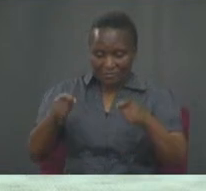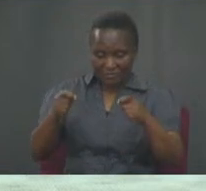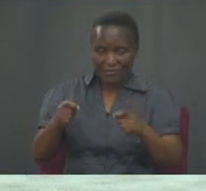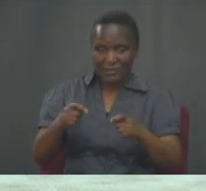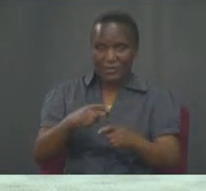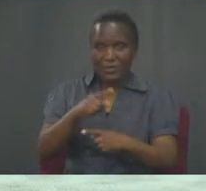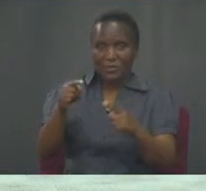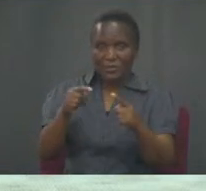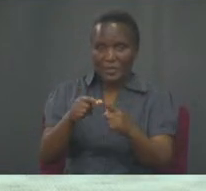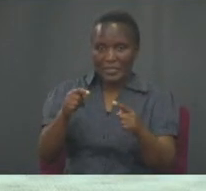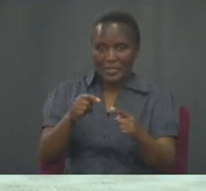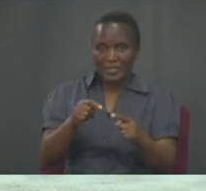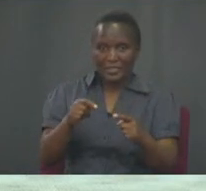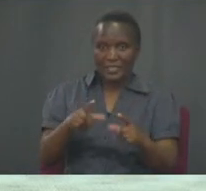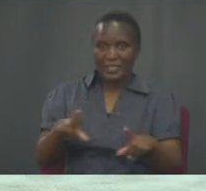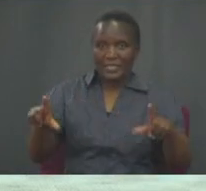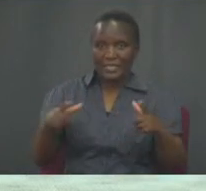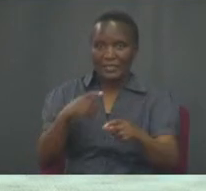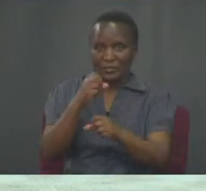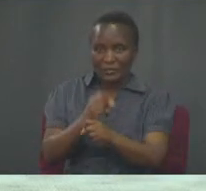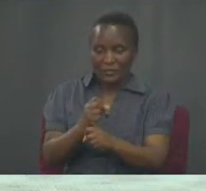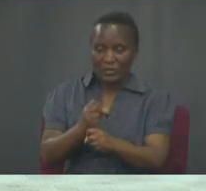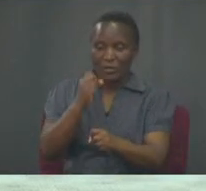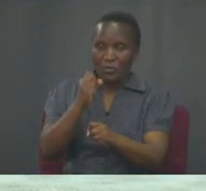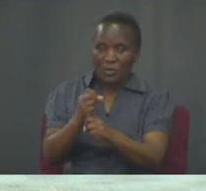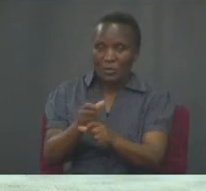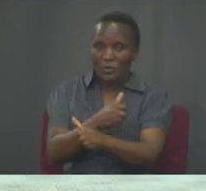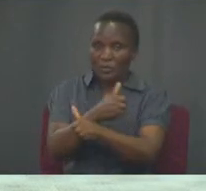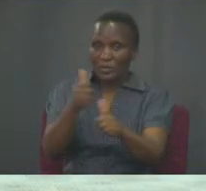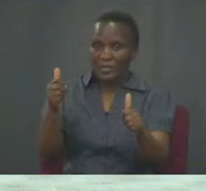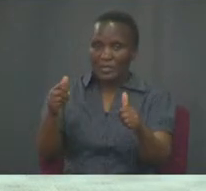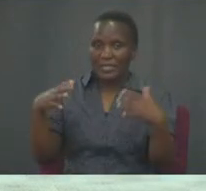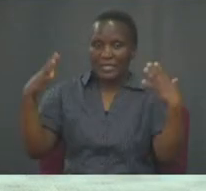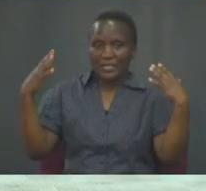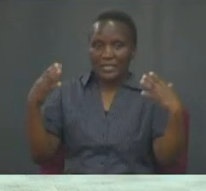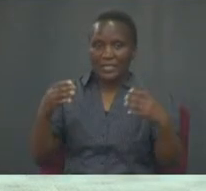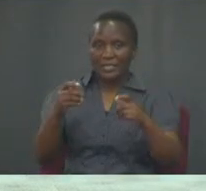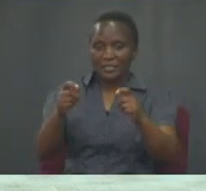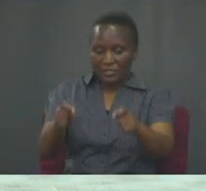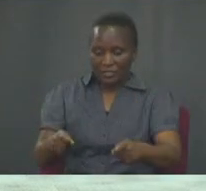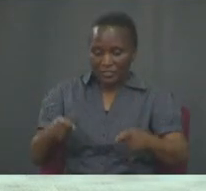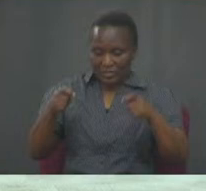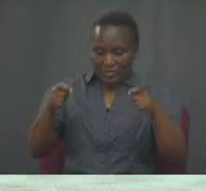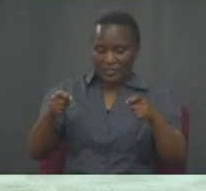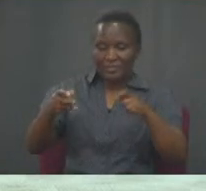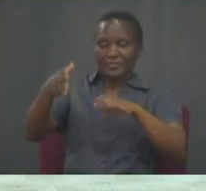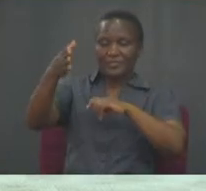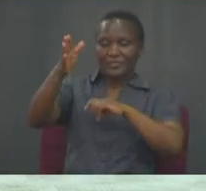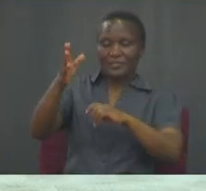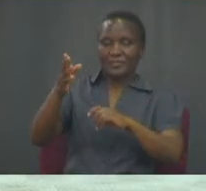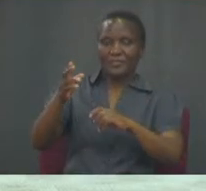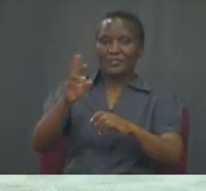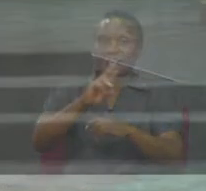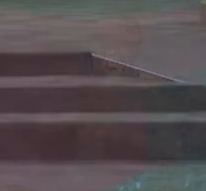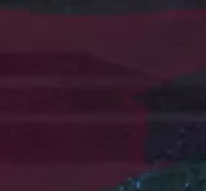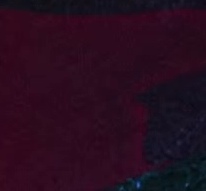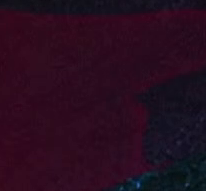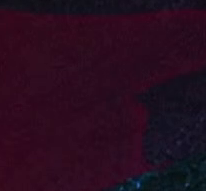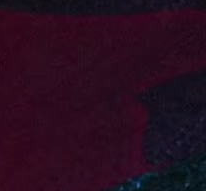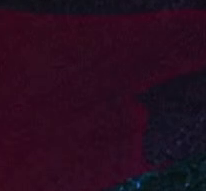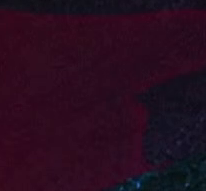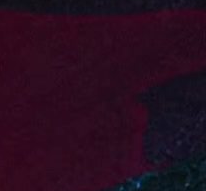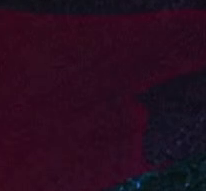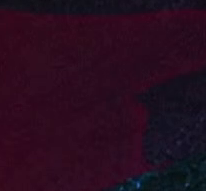righteously. The chariots of God are angels. That's what the psalmist tells us. The chariots of God